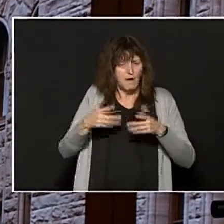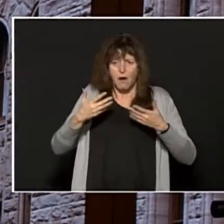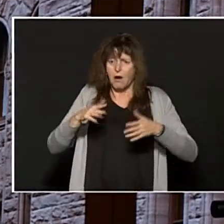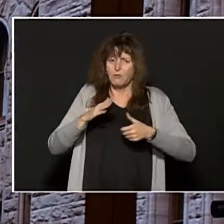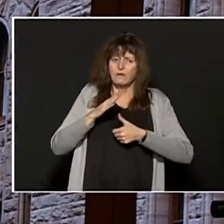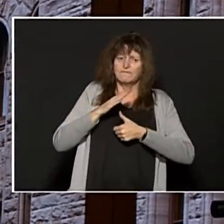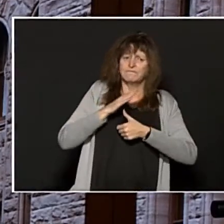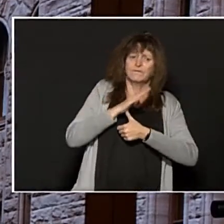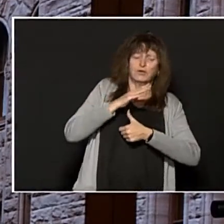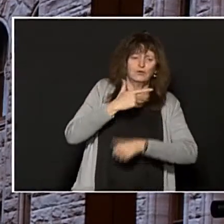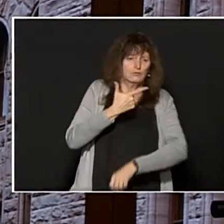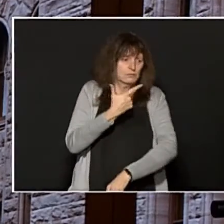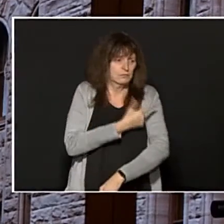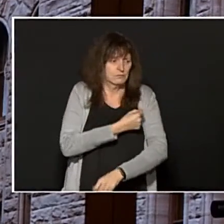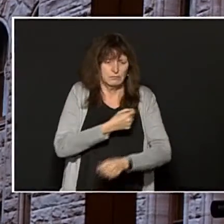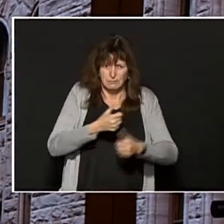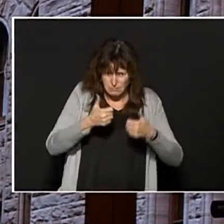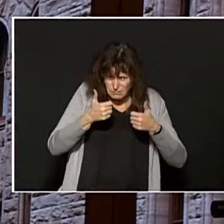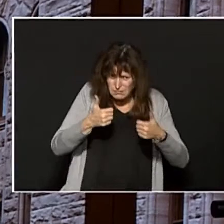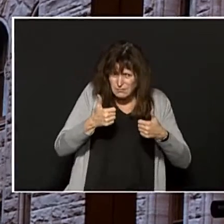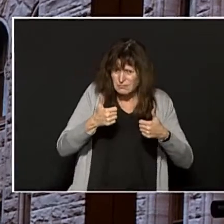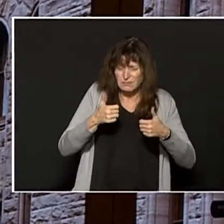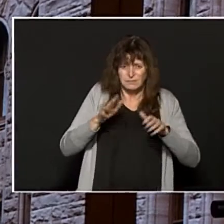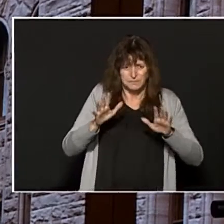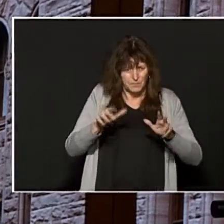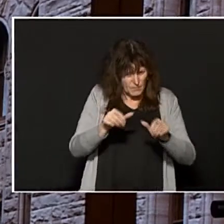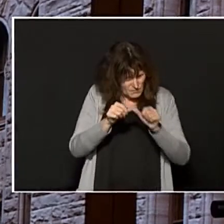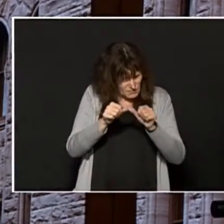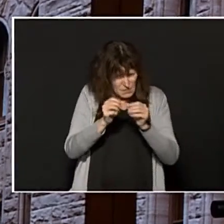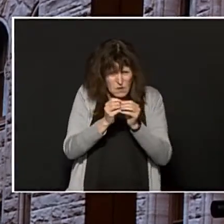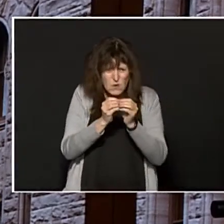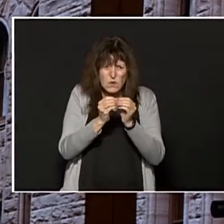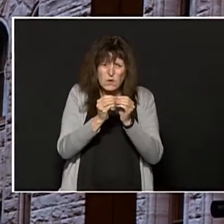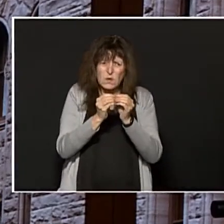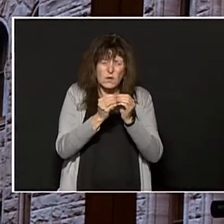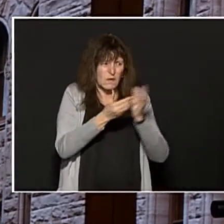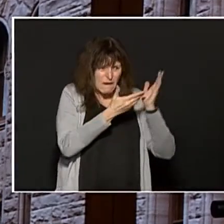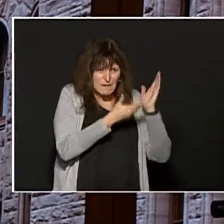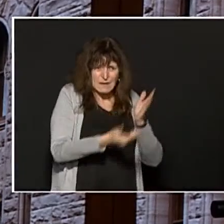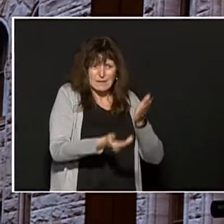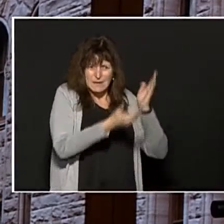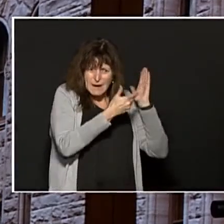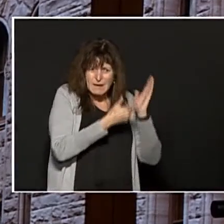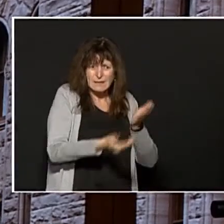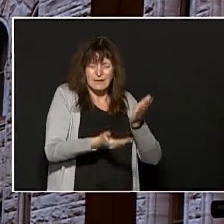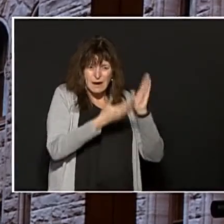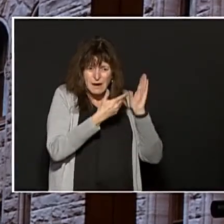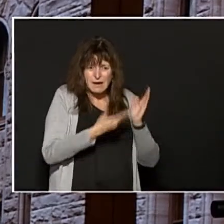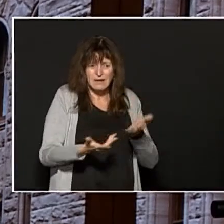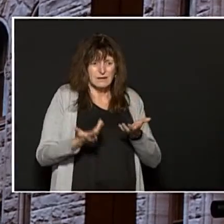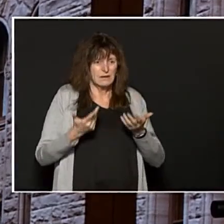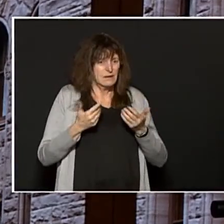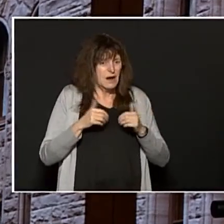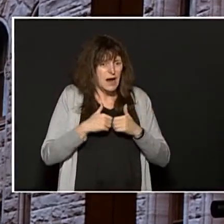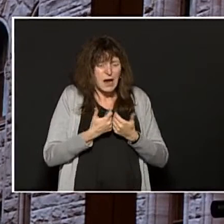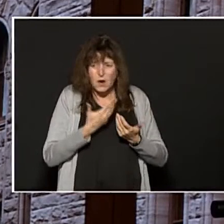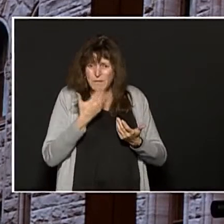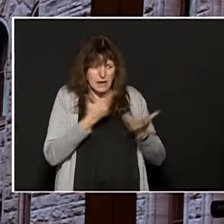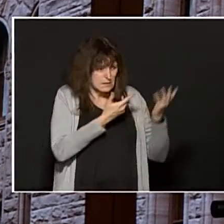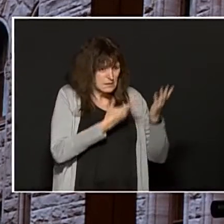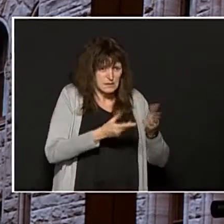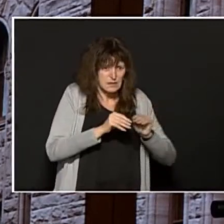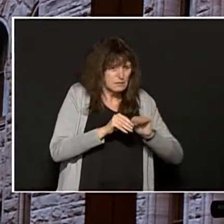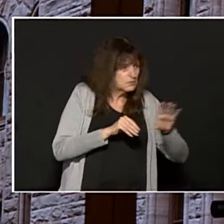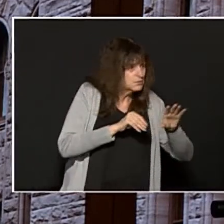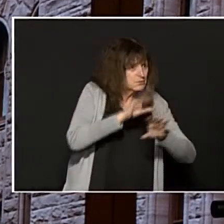we see in the weeks ahead more of some of the vaccines arriving and how to utilize that in the most effective way to bring down